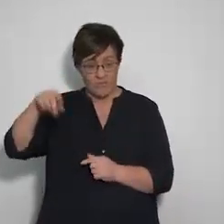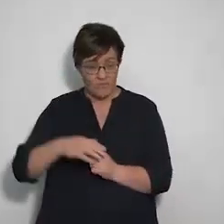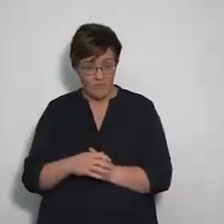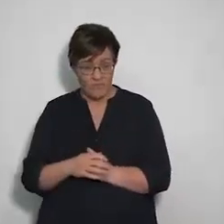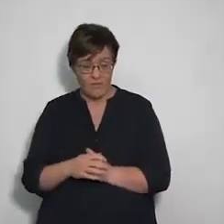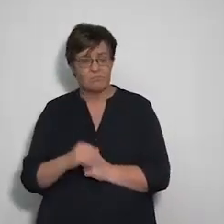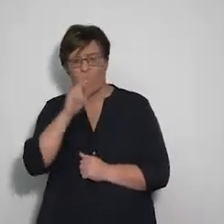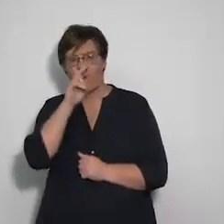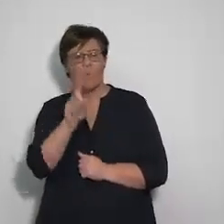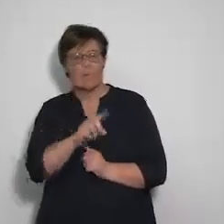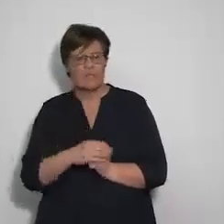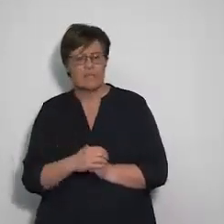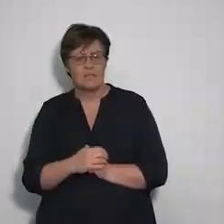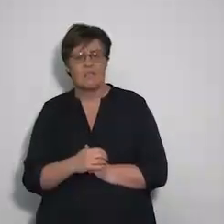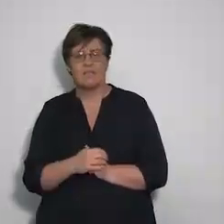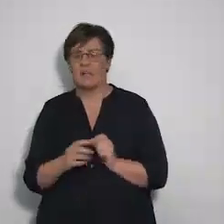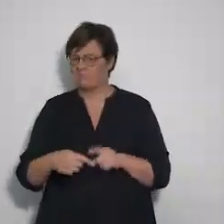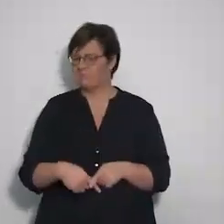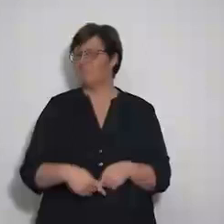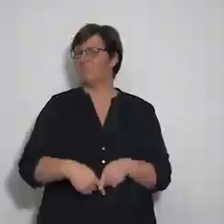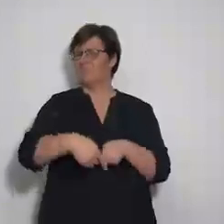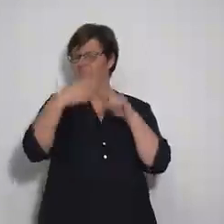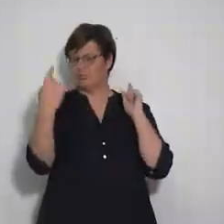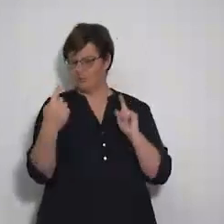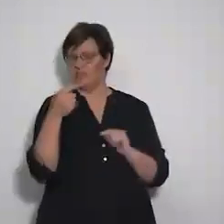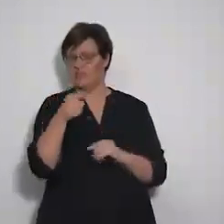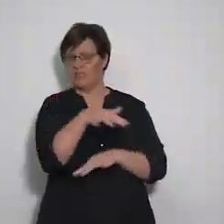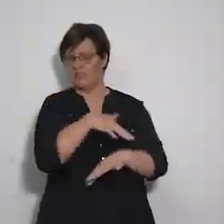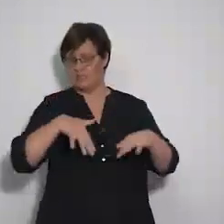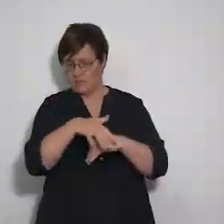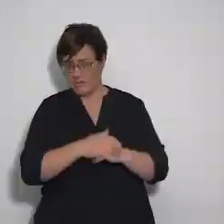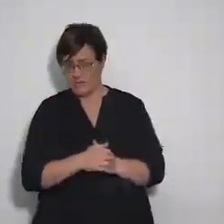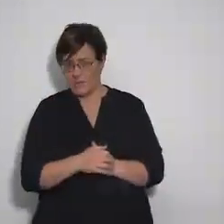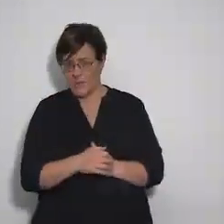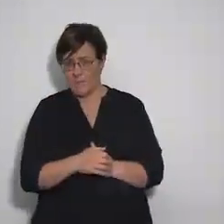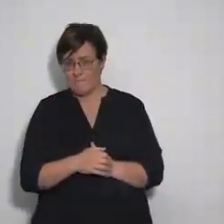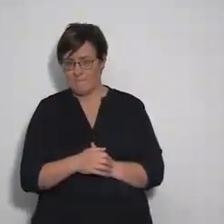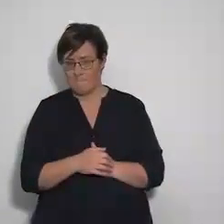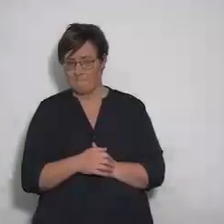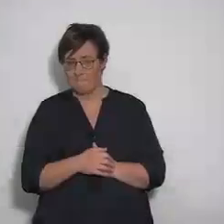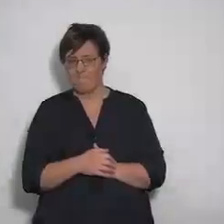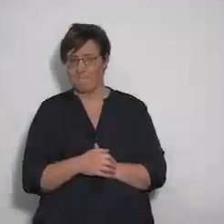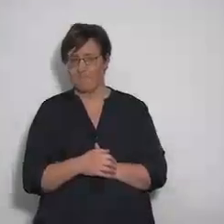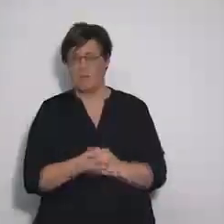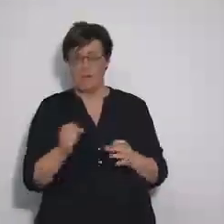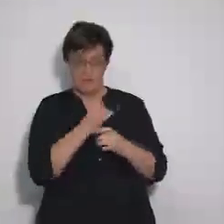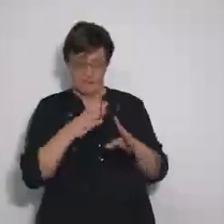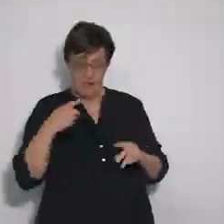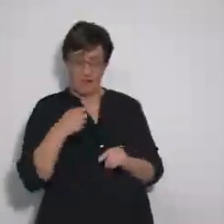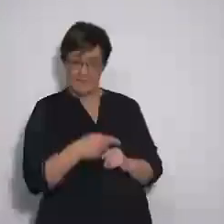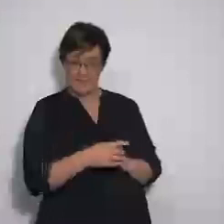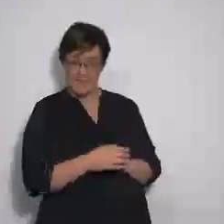curves, we're looking at a completely different situation. In